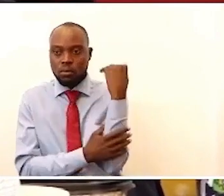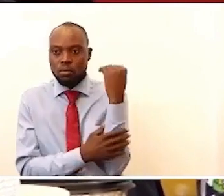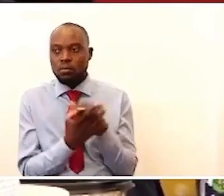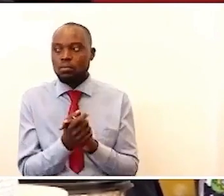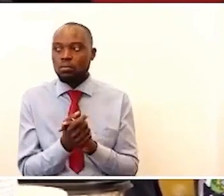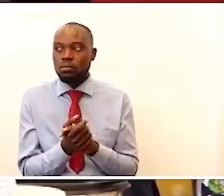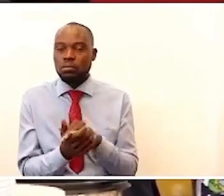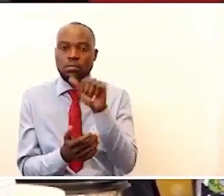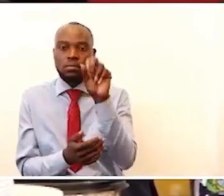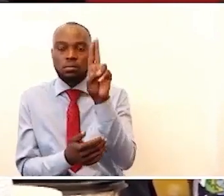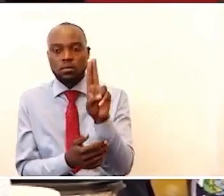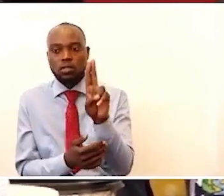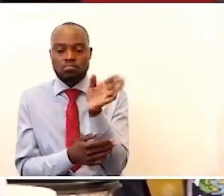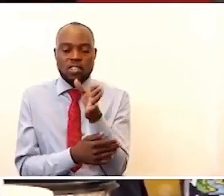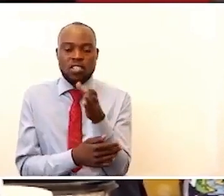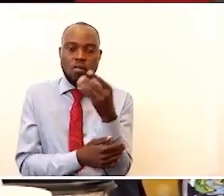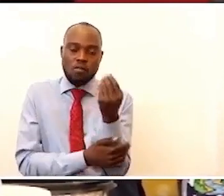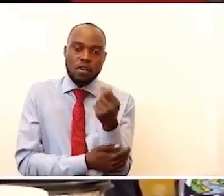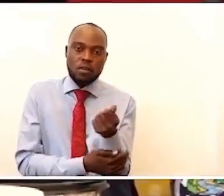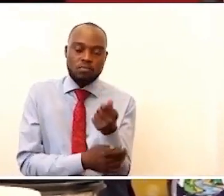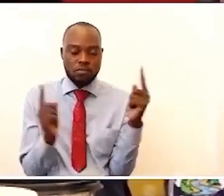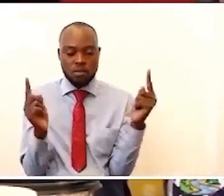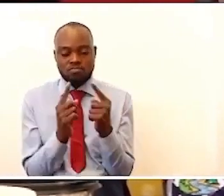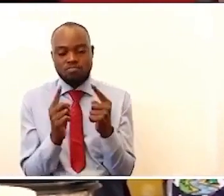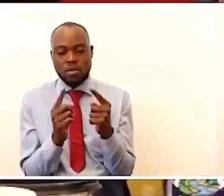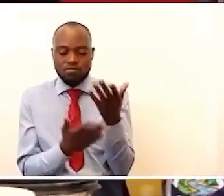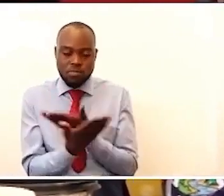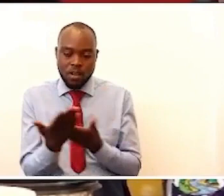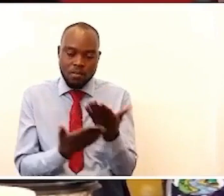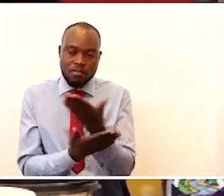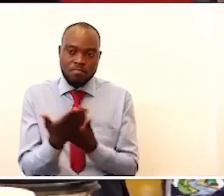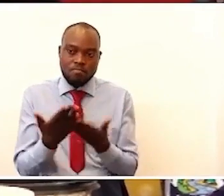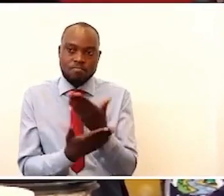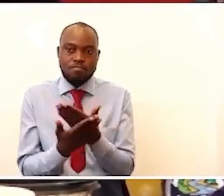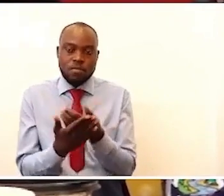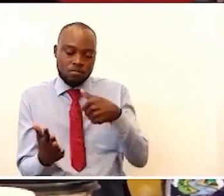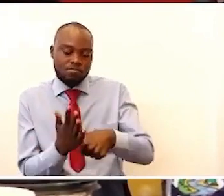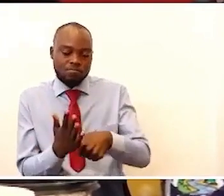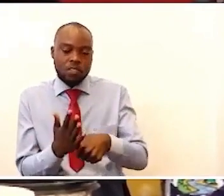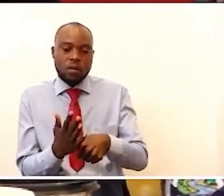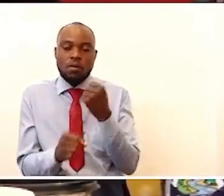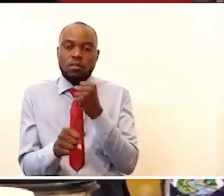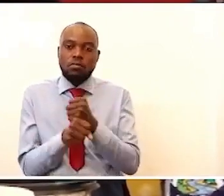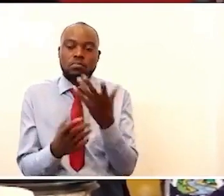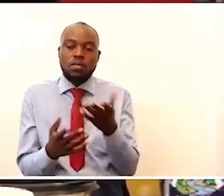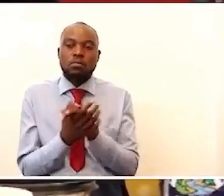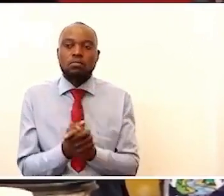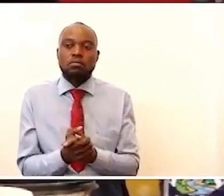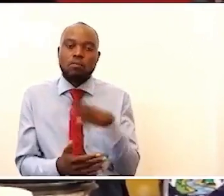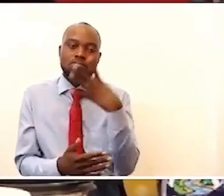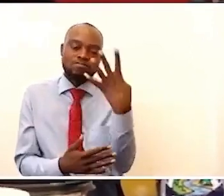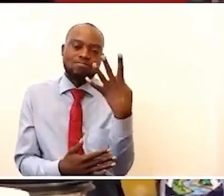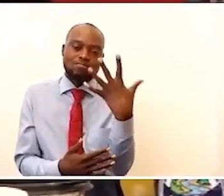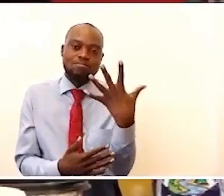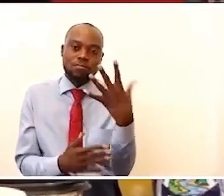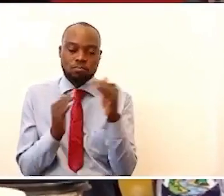AU, the ministers of finance met to discuss the debt management in their fifth ordinary session.